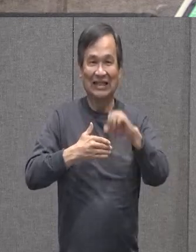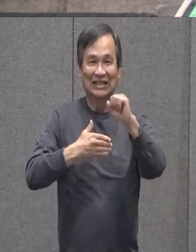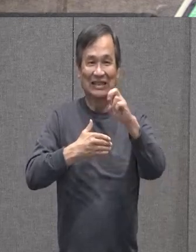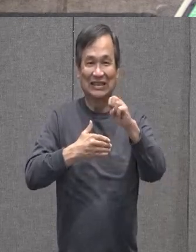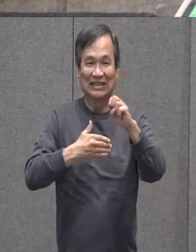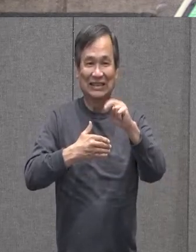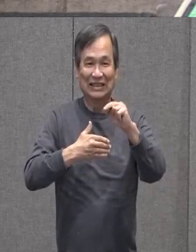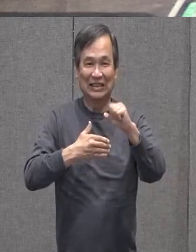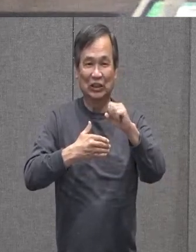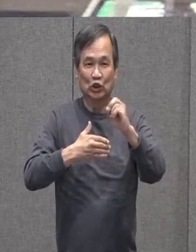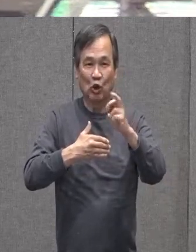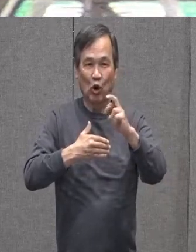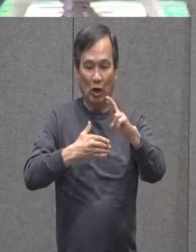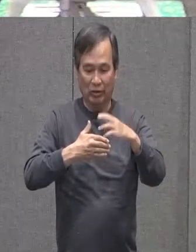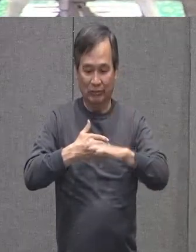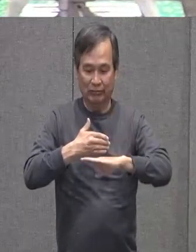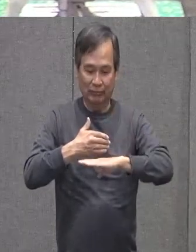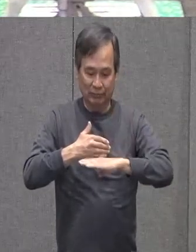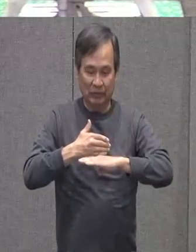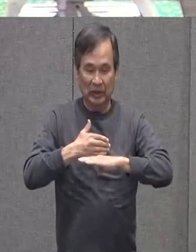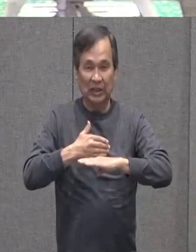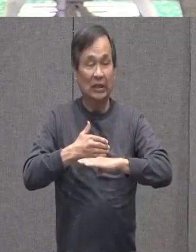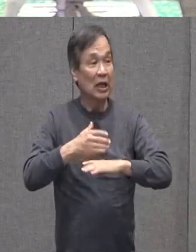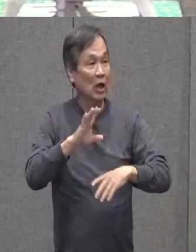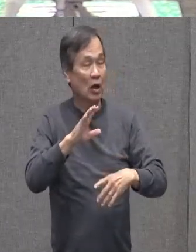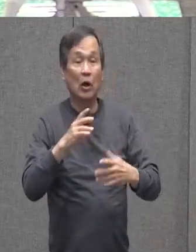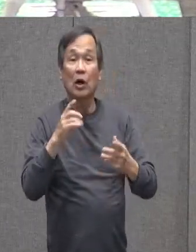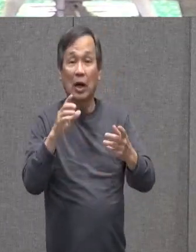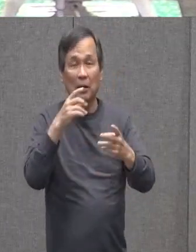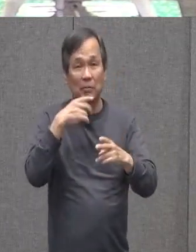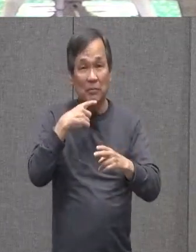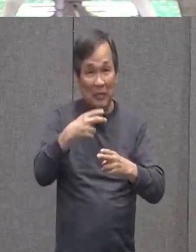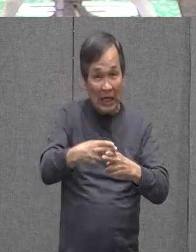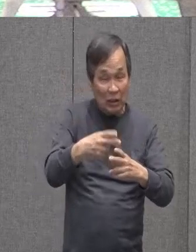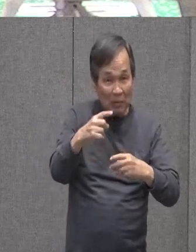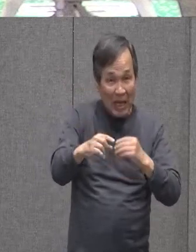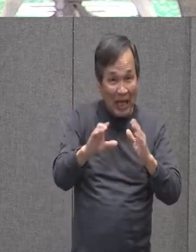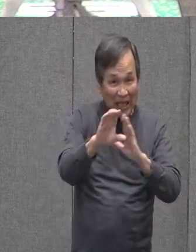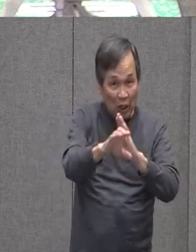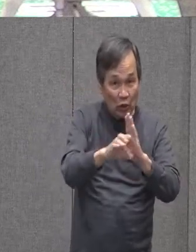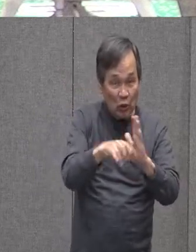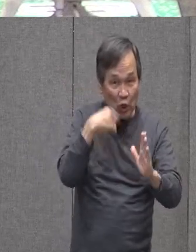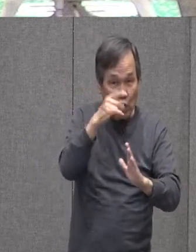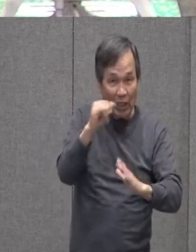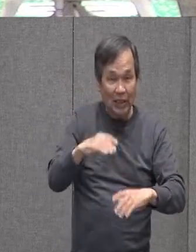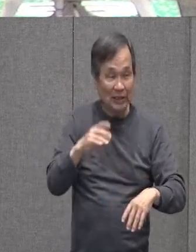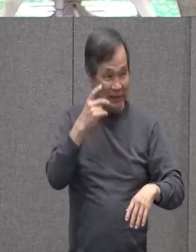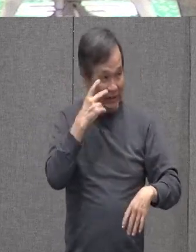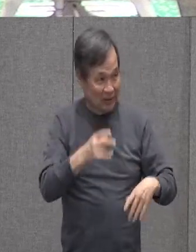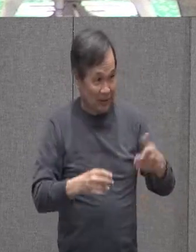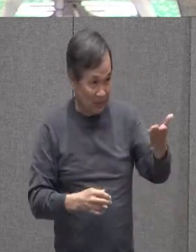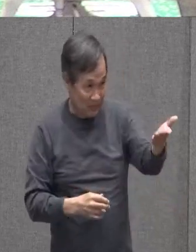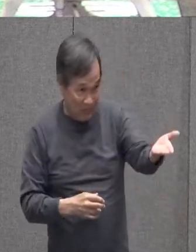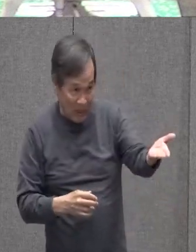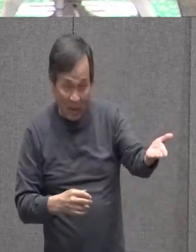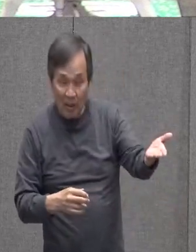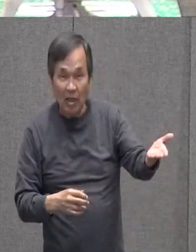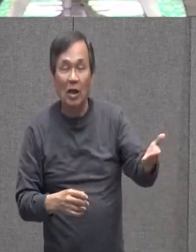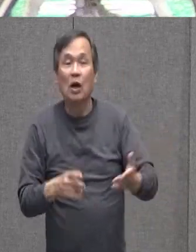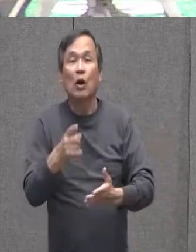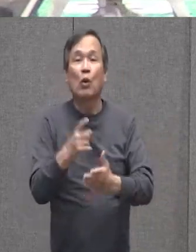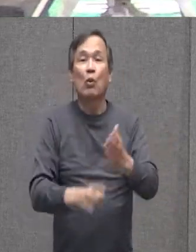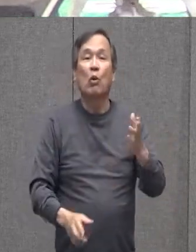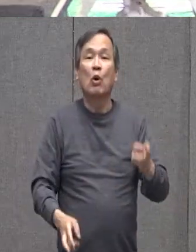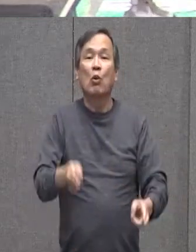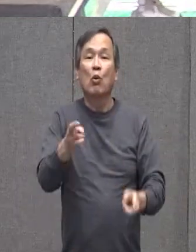robots that I mentioned, because I'll use this VEX robot as an example. So the first thing that a robot needs to